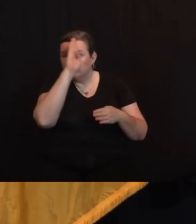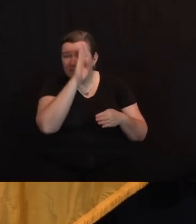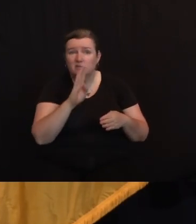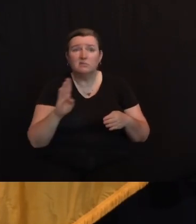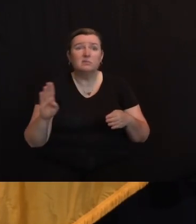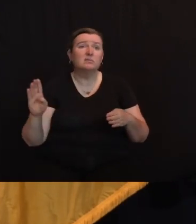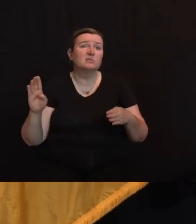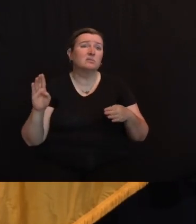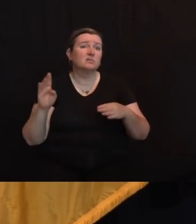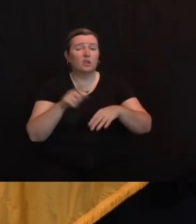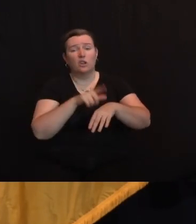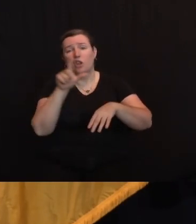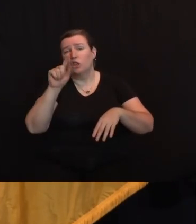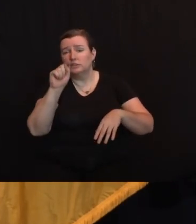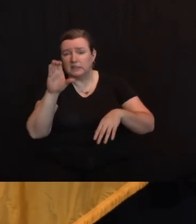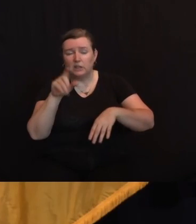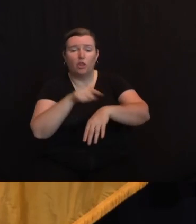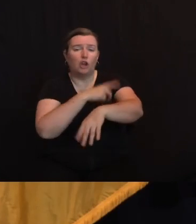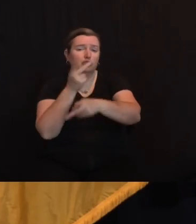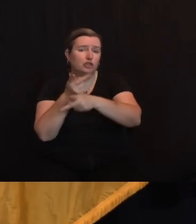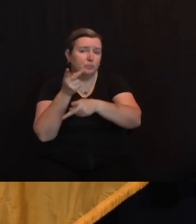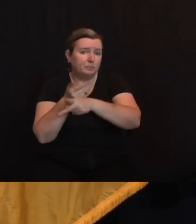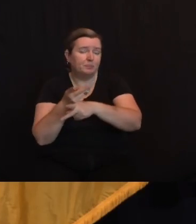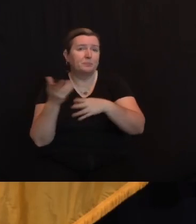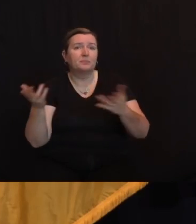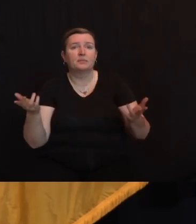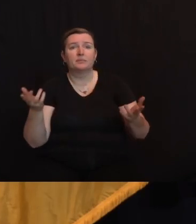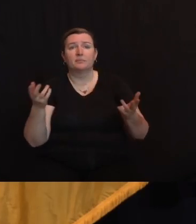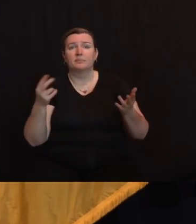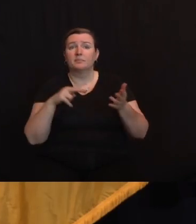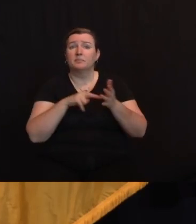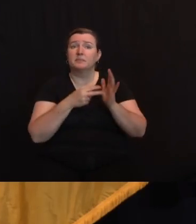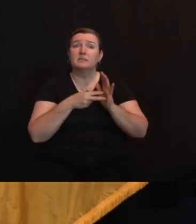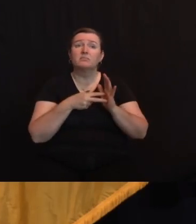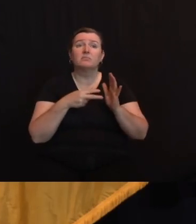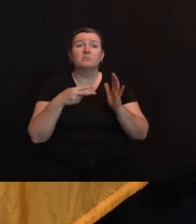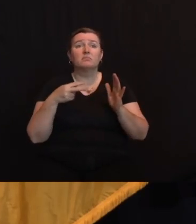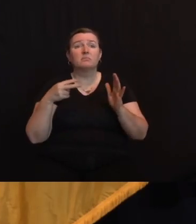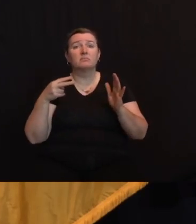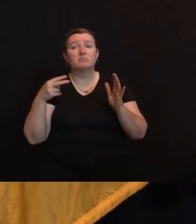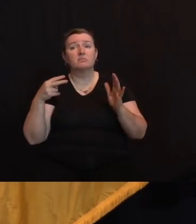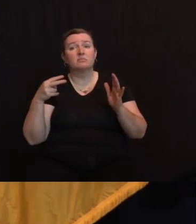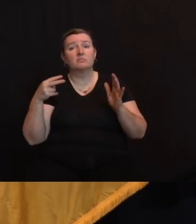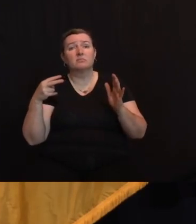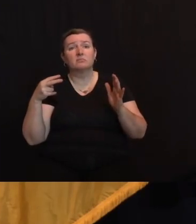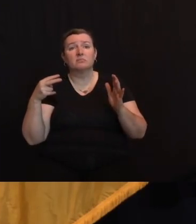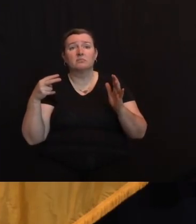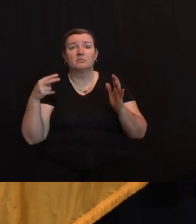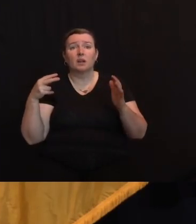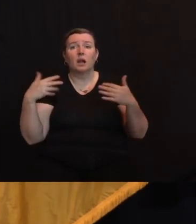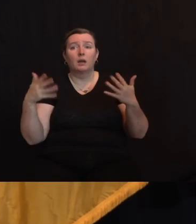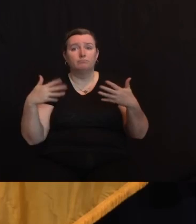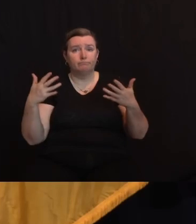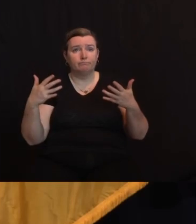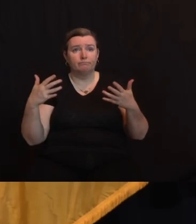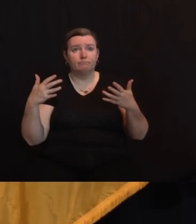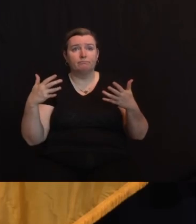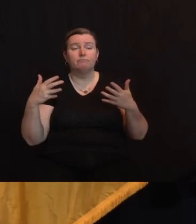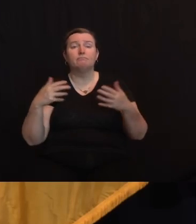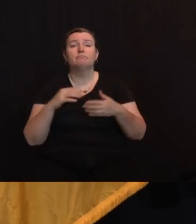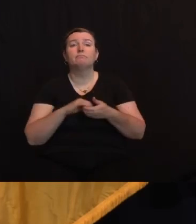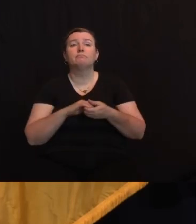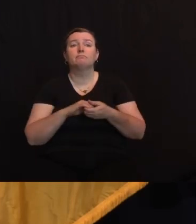care to require the operators, for counties, for essential places of work to